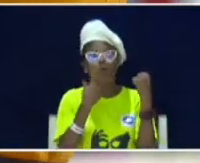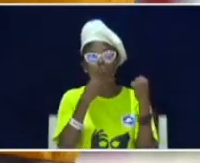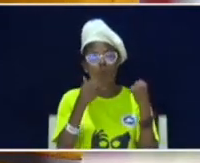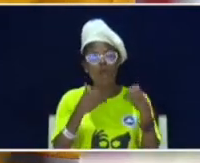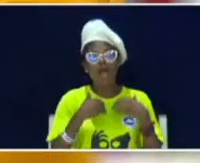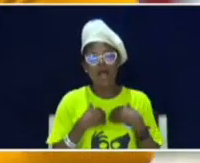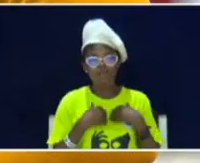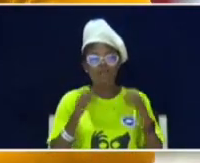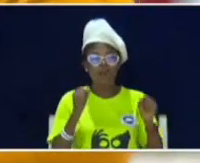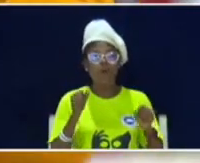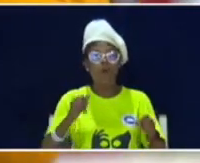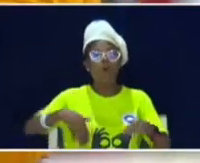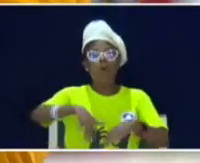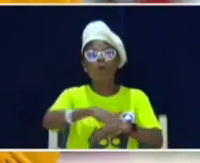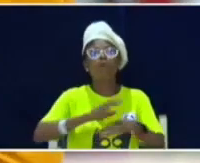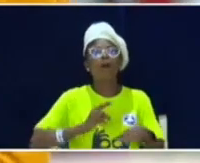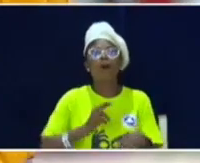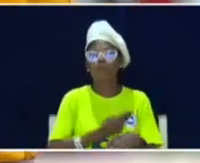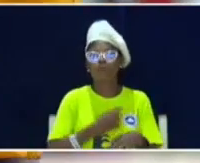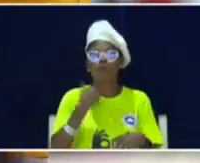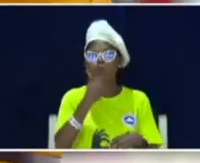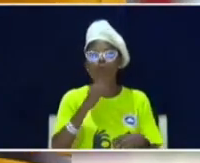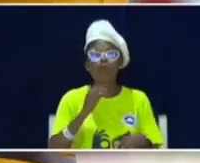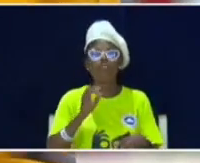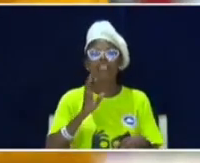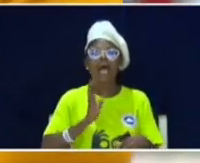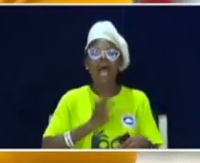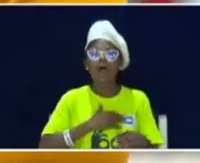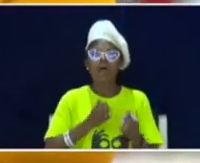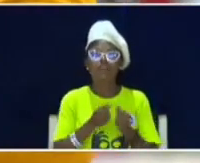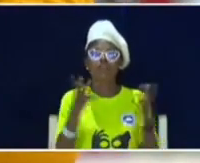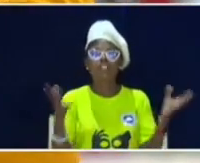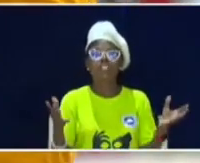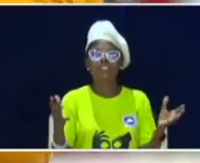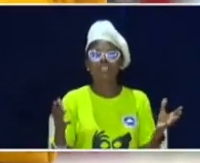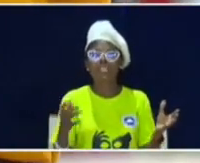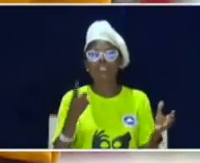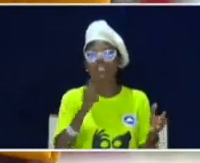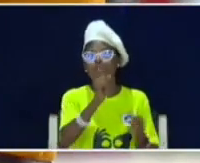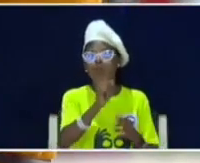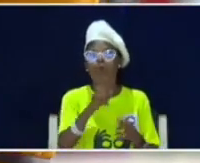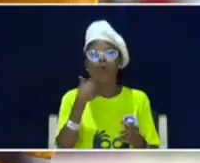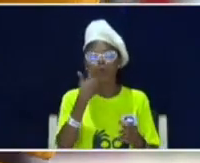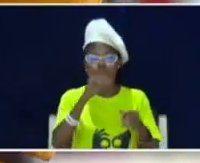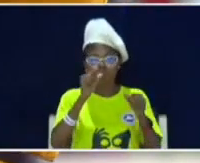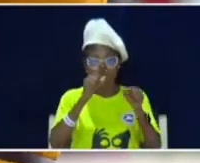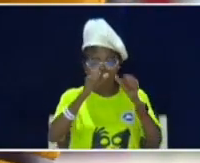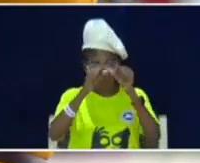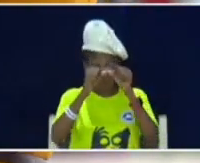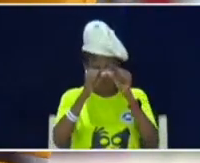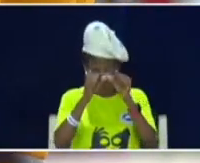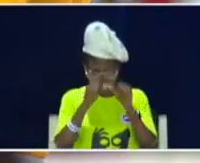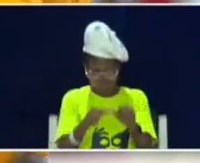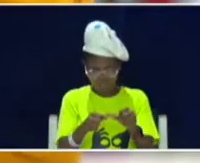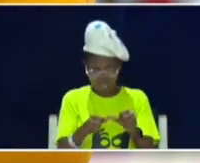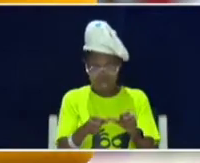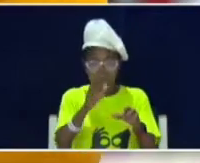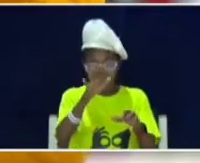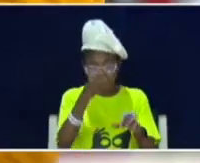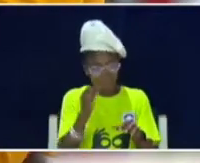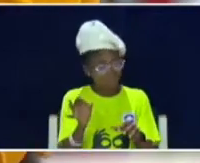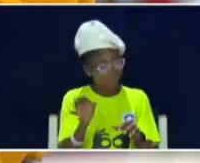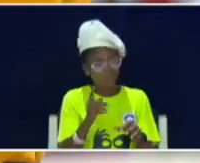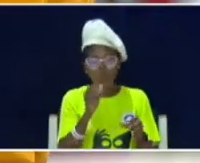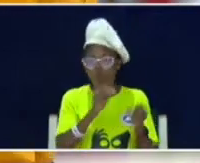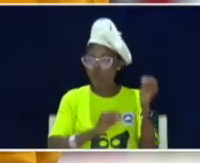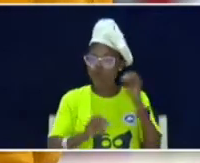power over all, the one who is our sufficiency, the one who sustains all but is sustained by none.